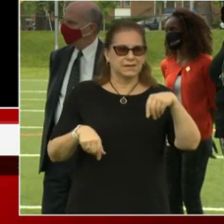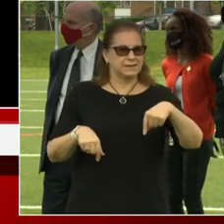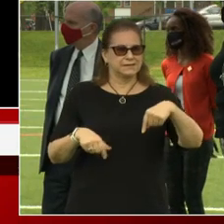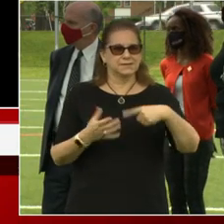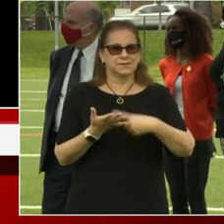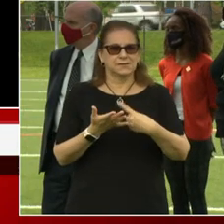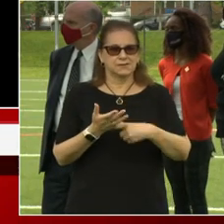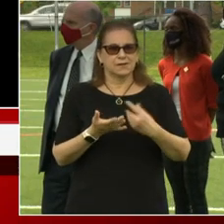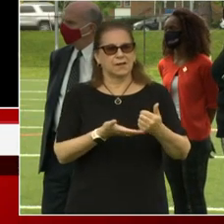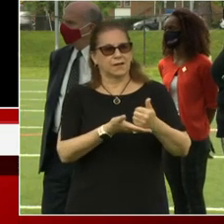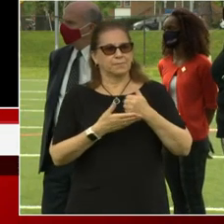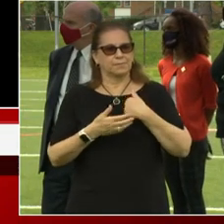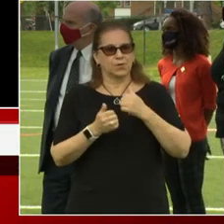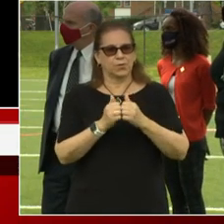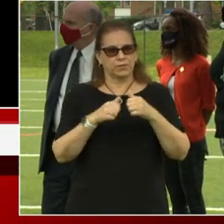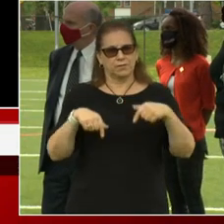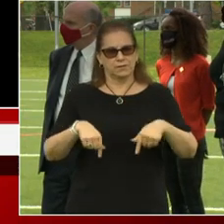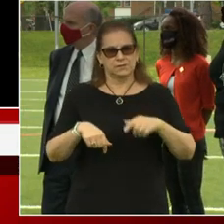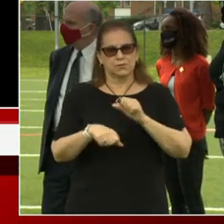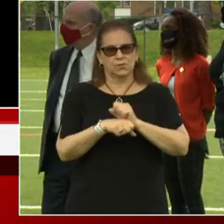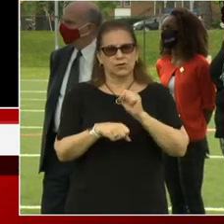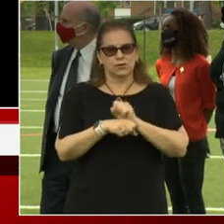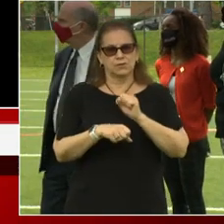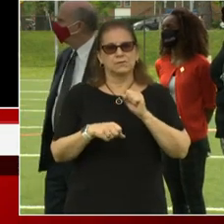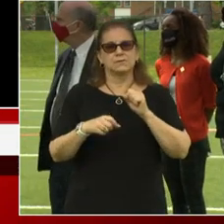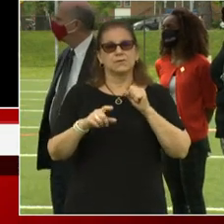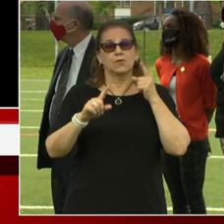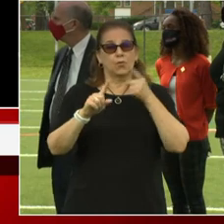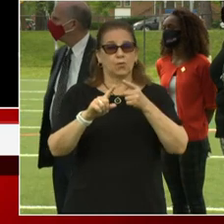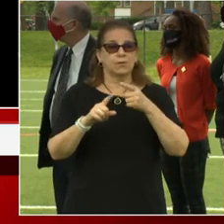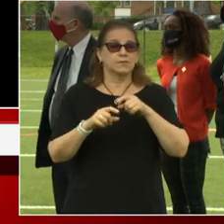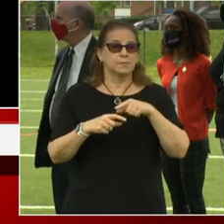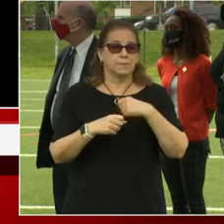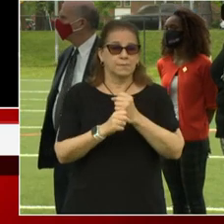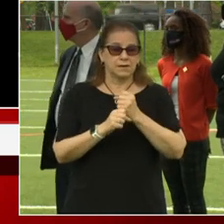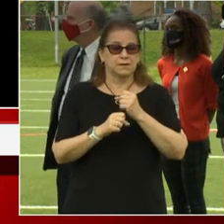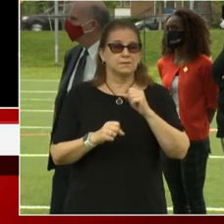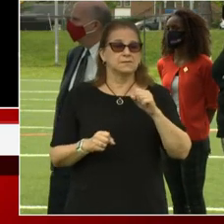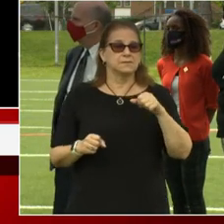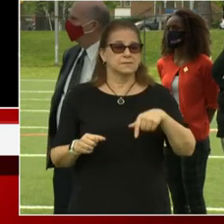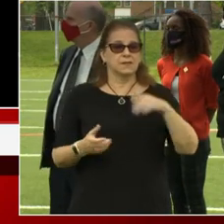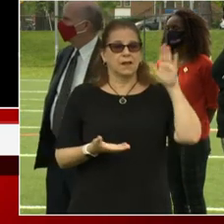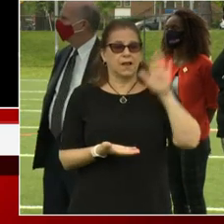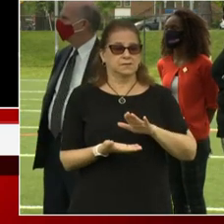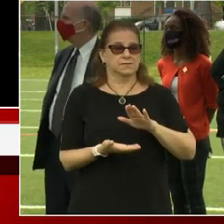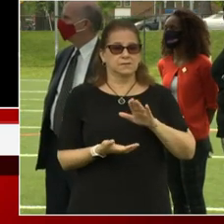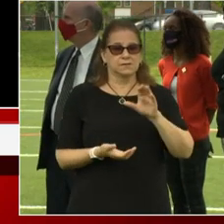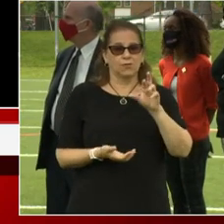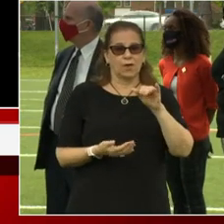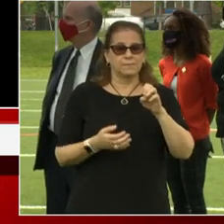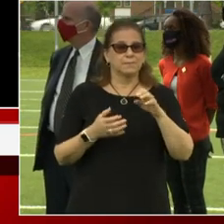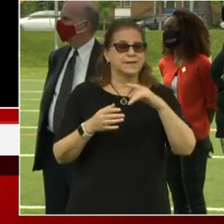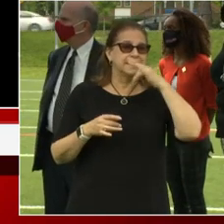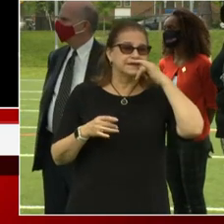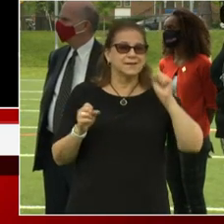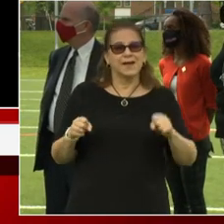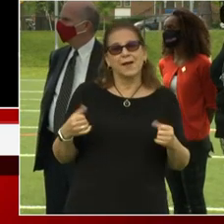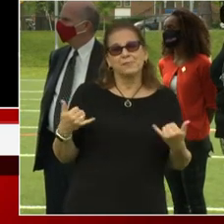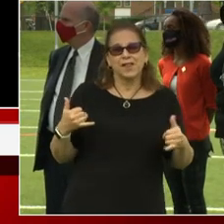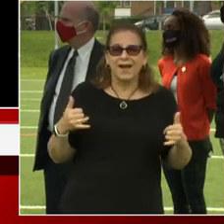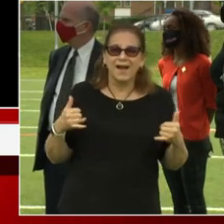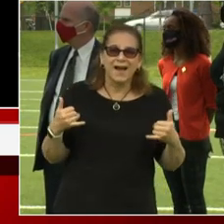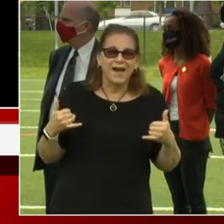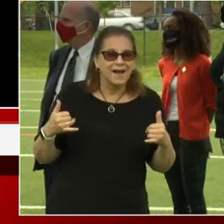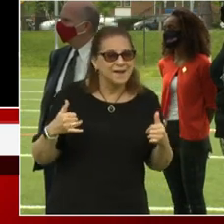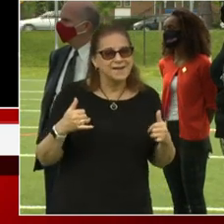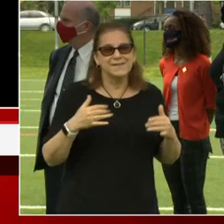all work together towards a common crime reduction goal. Together, we can all collectively play an active, positive role in our neighborhoods